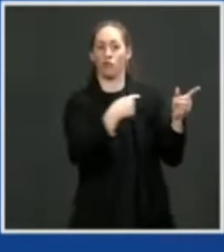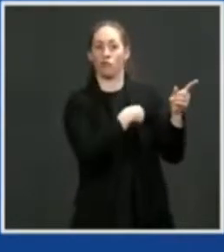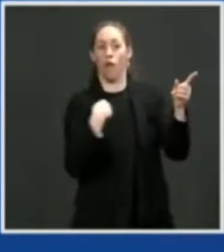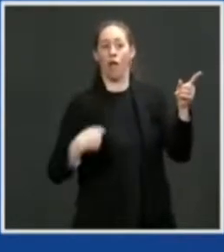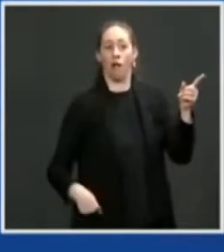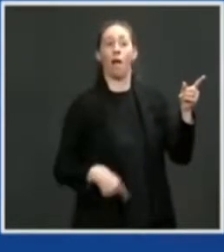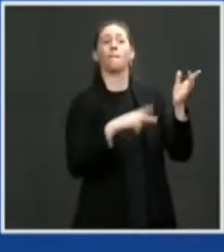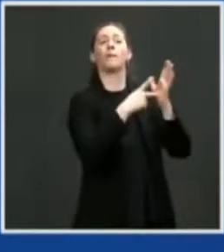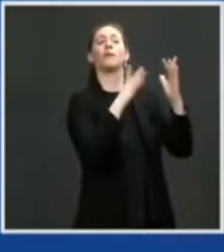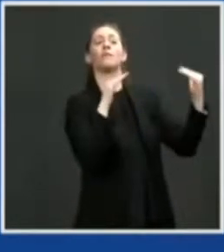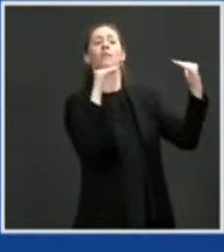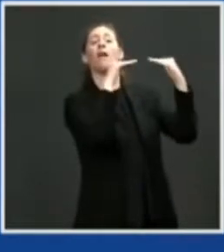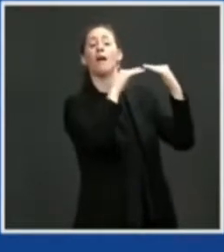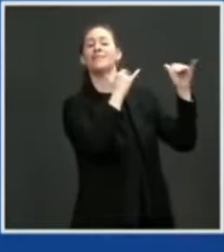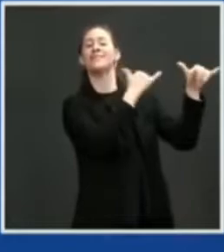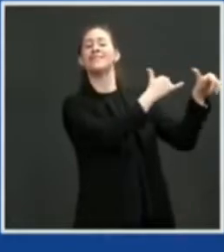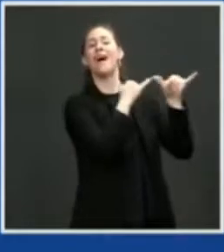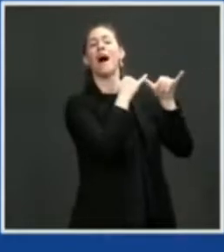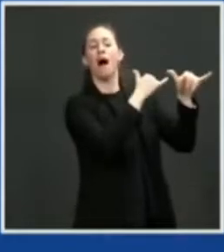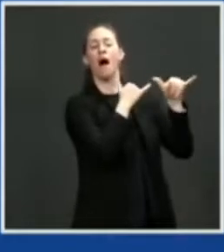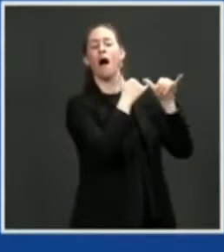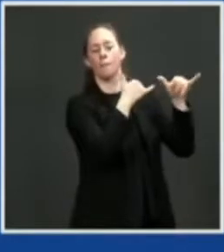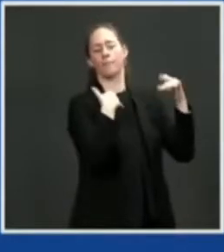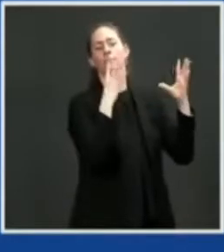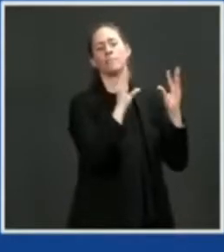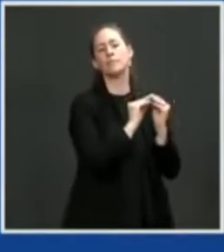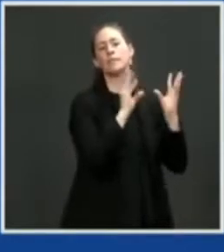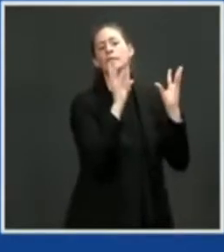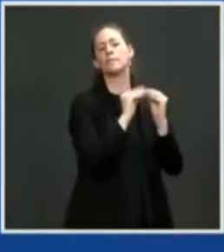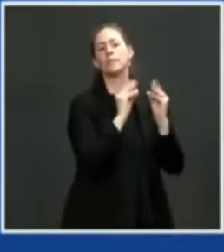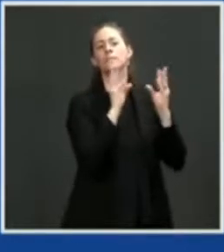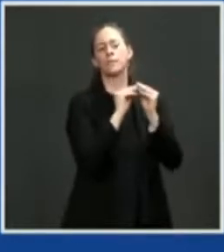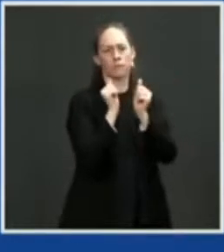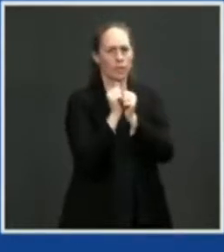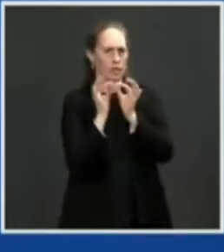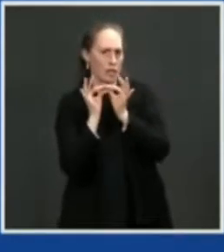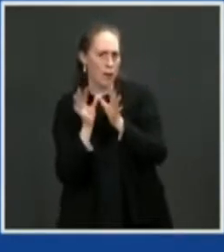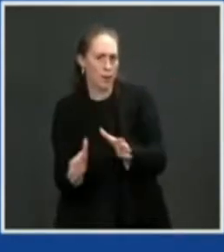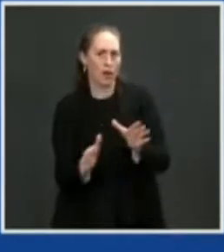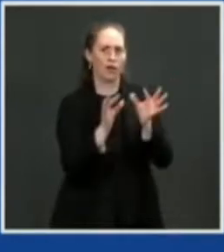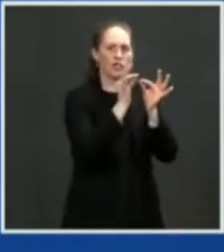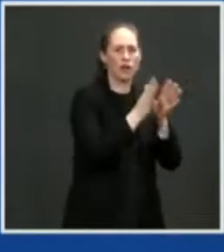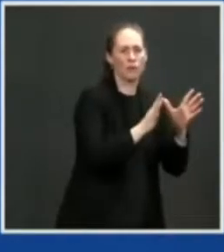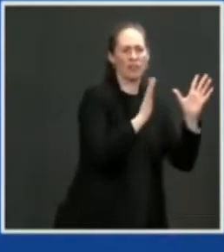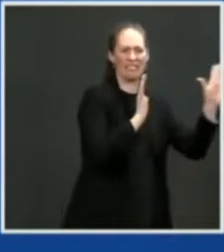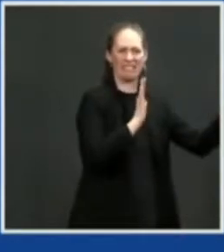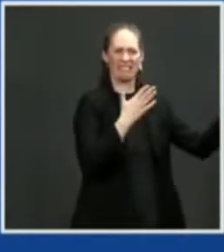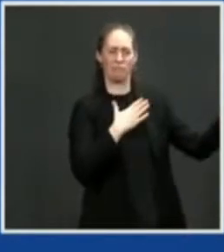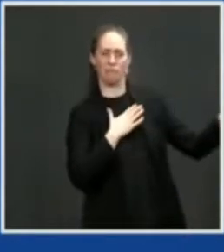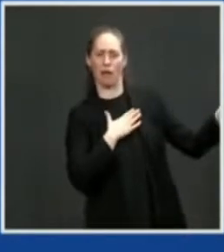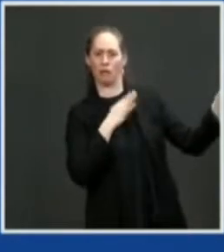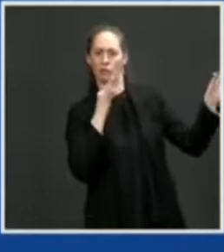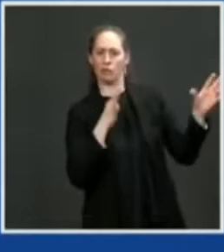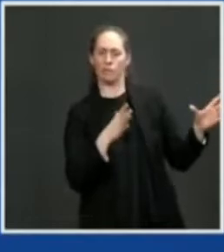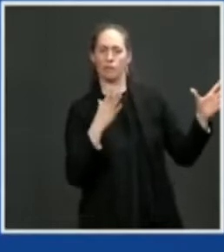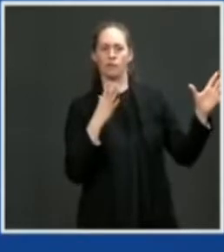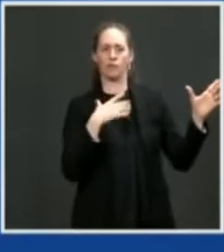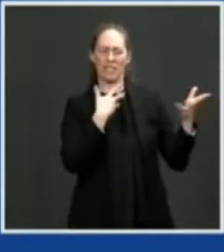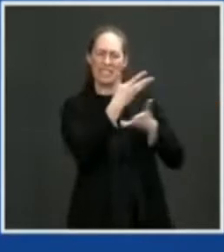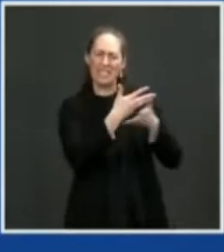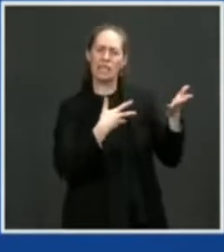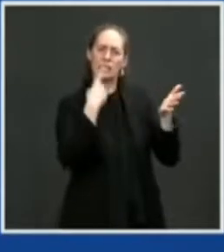him, alone with an And interpreter, my dog Champ my interpreter and him, bit the Secret Service. going into great detail. He's very,